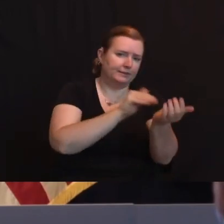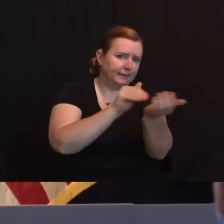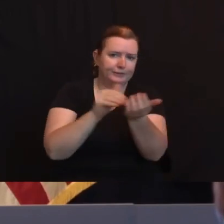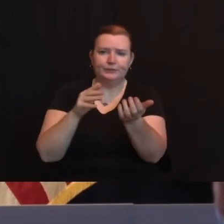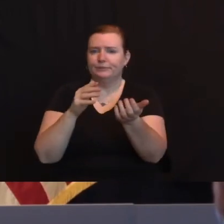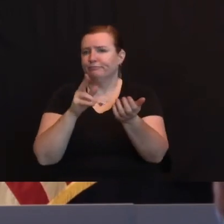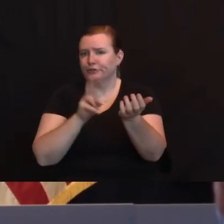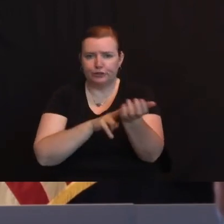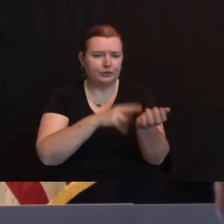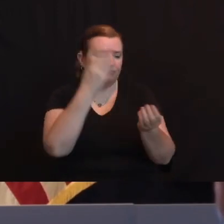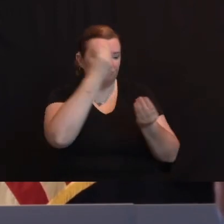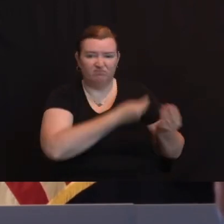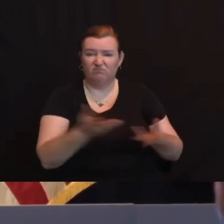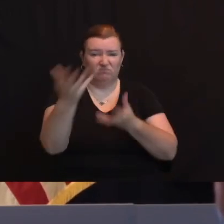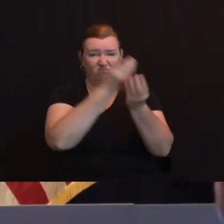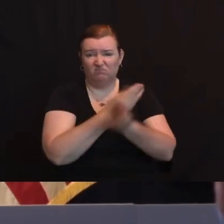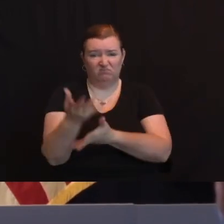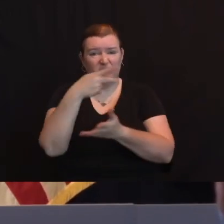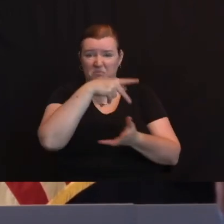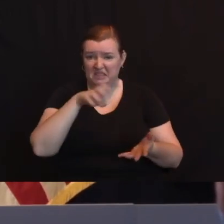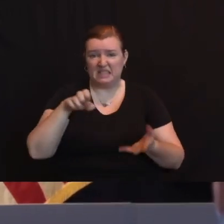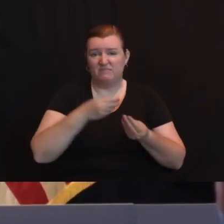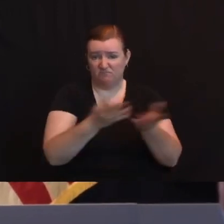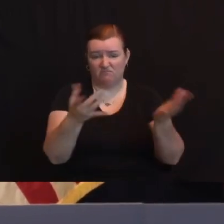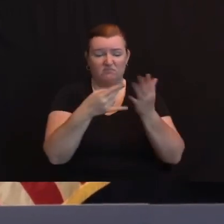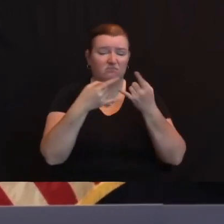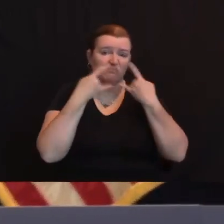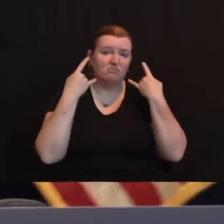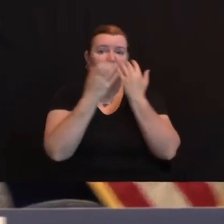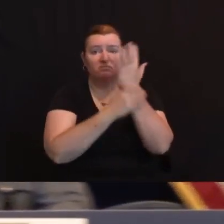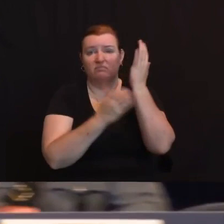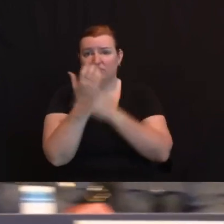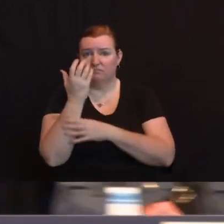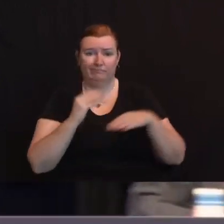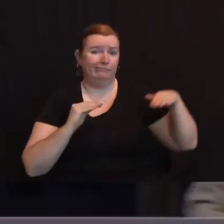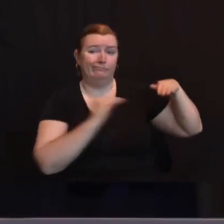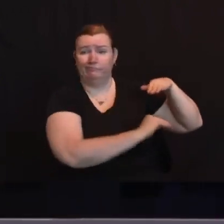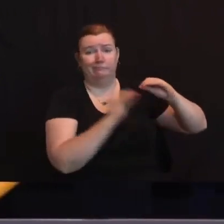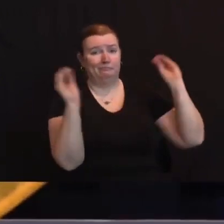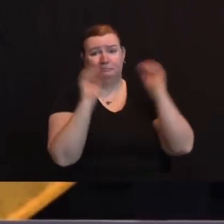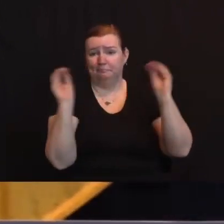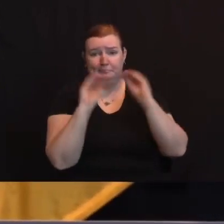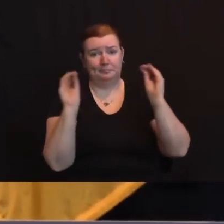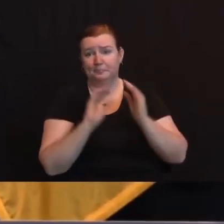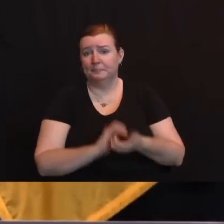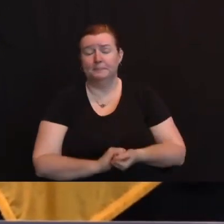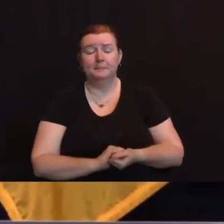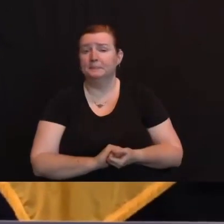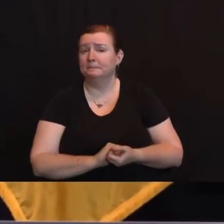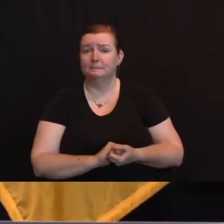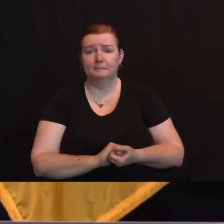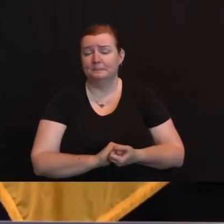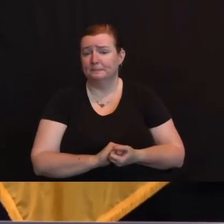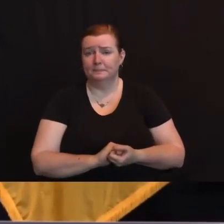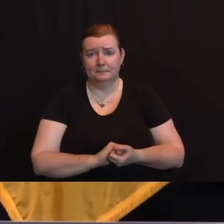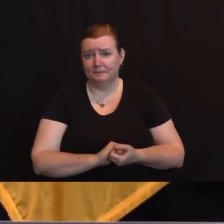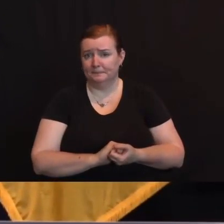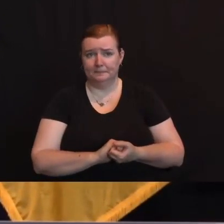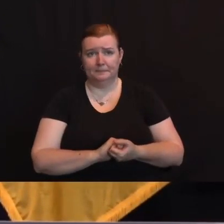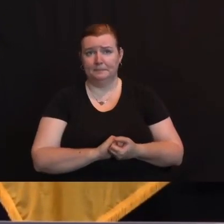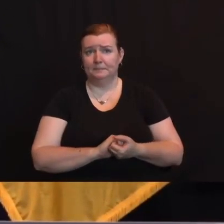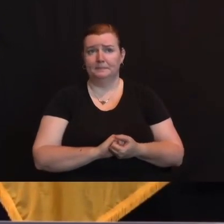comes in, it does go back out. Thanks. There are, you all I know have plans underway when we get to somewhat of a steady state